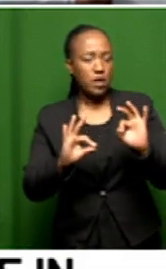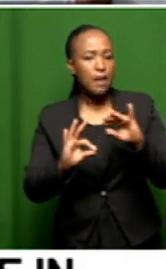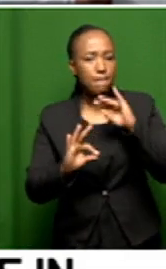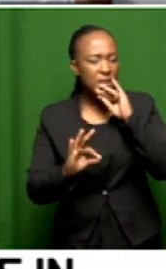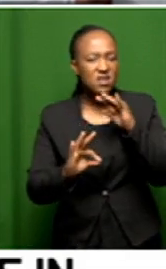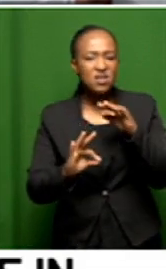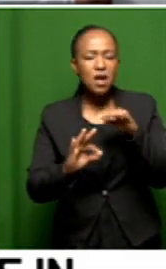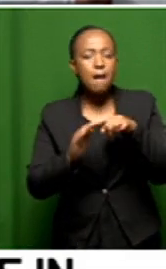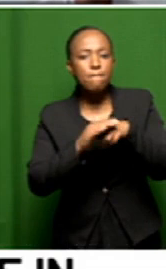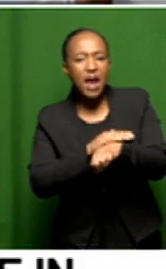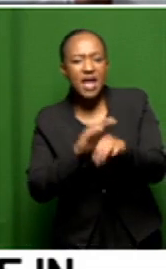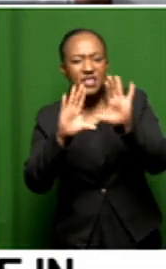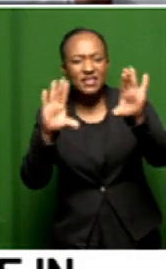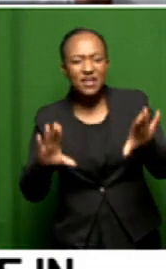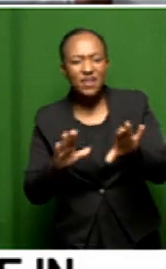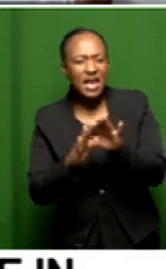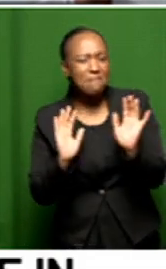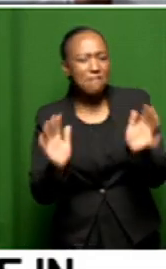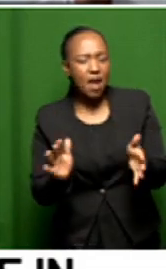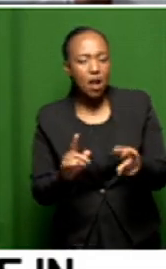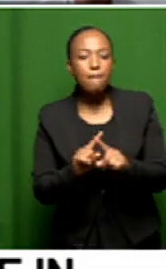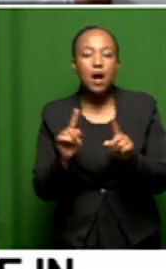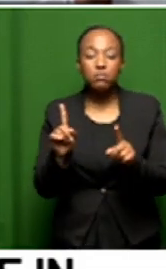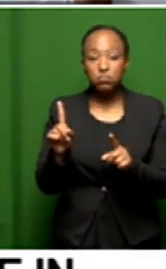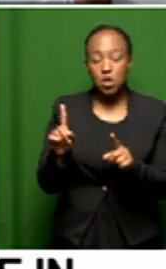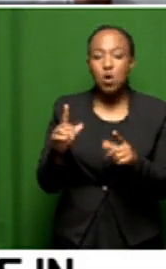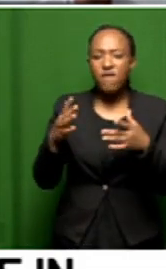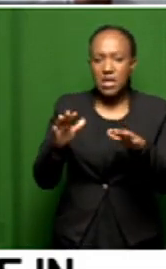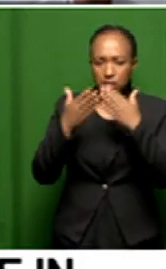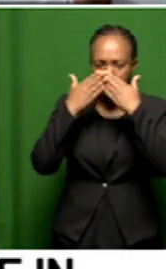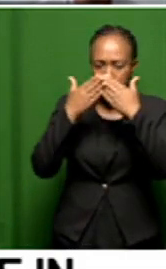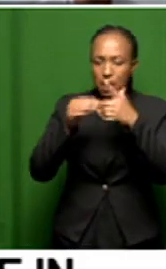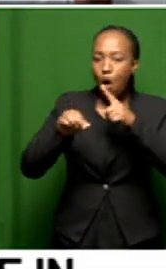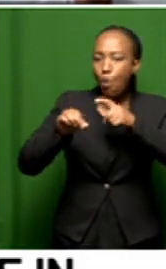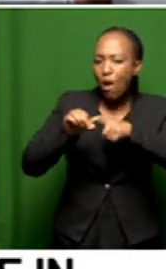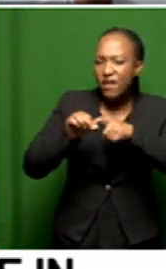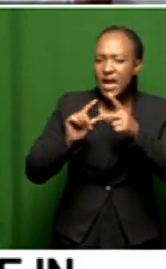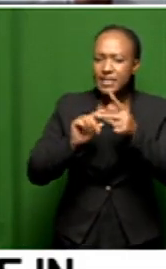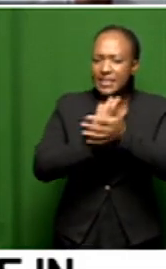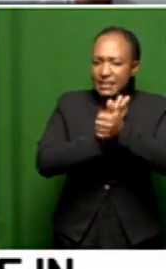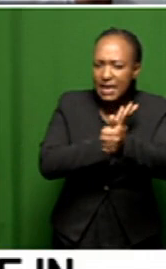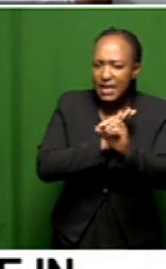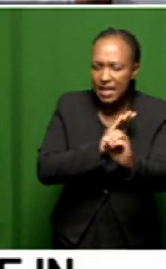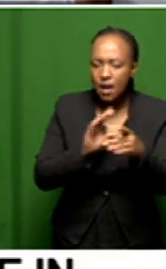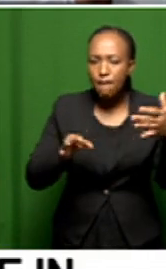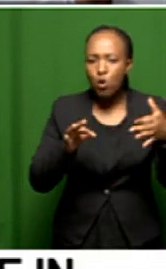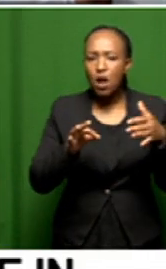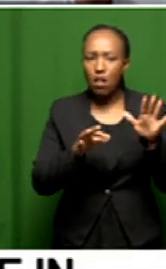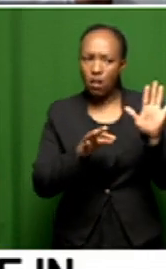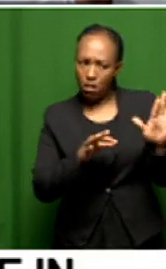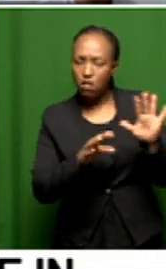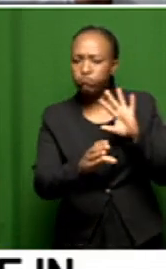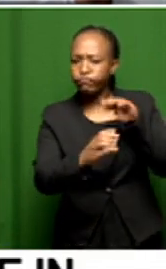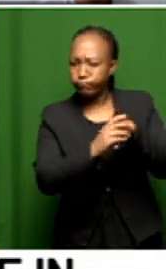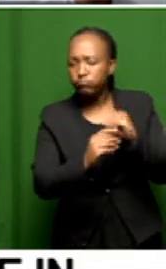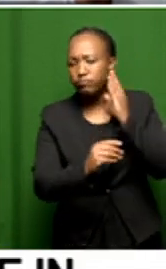birth certificate, a date of birth, but they do have the academic attributes or credentials. They do have the political credentials.